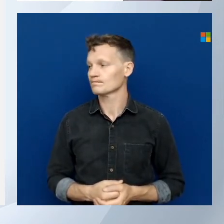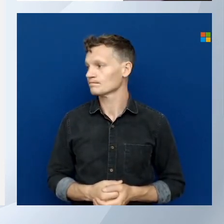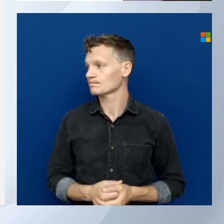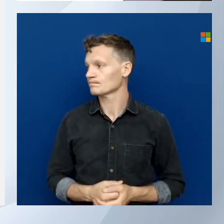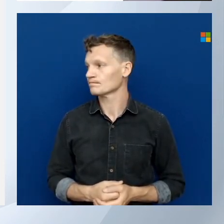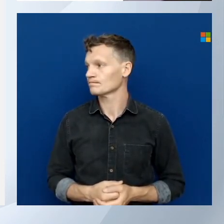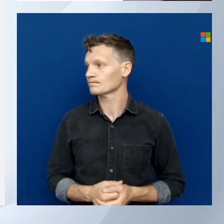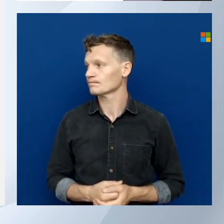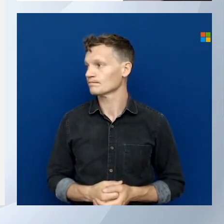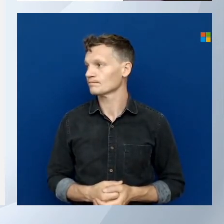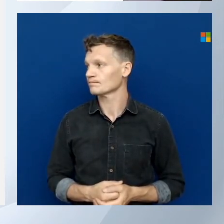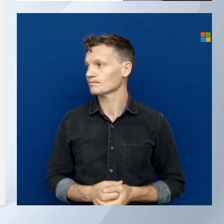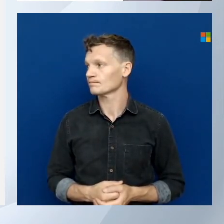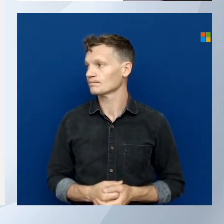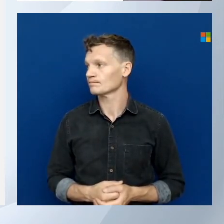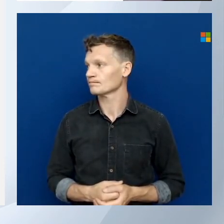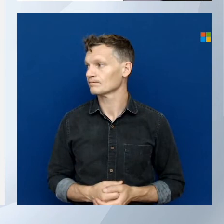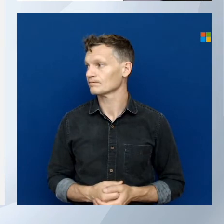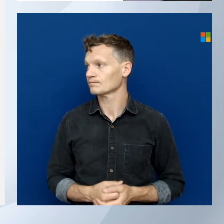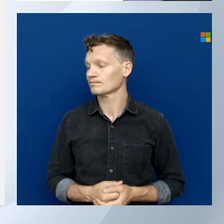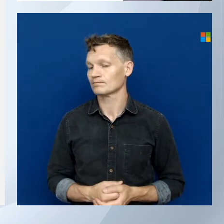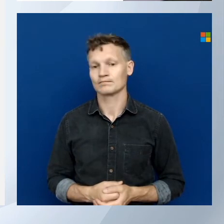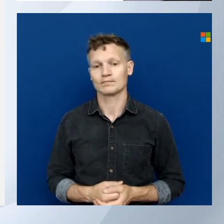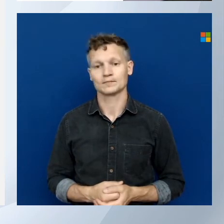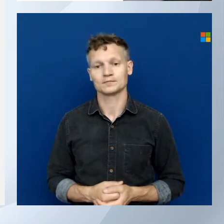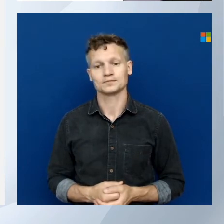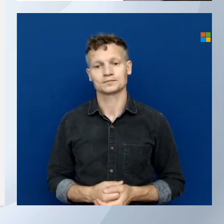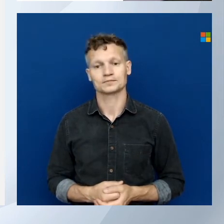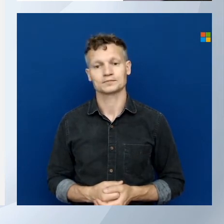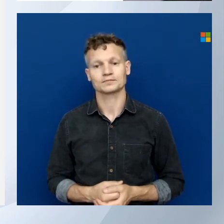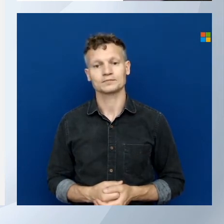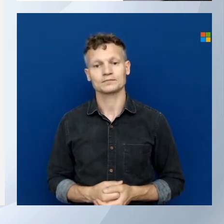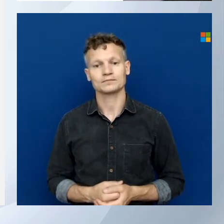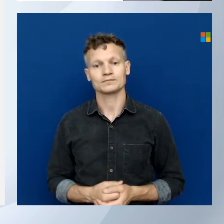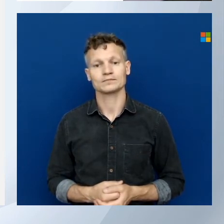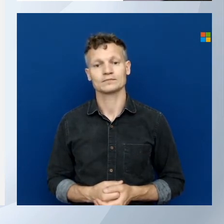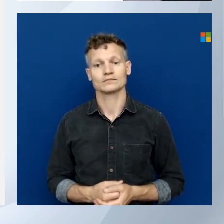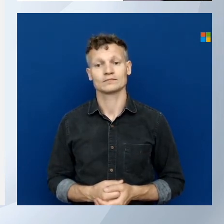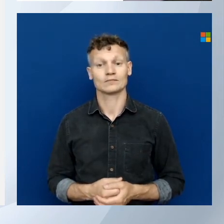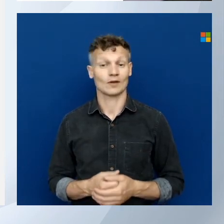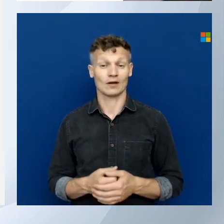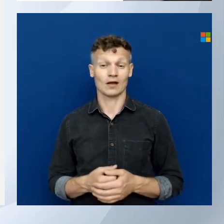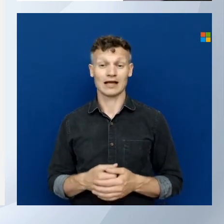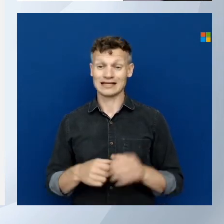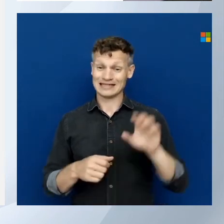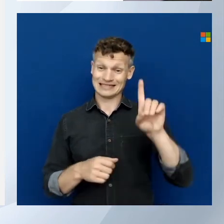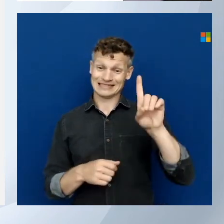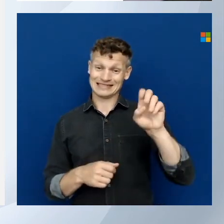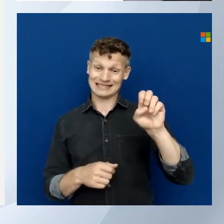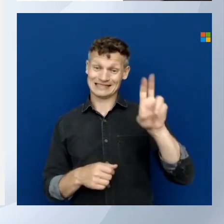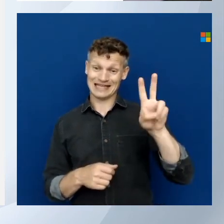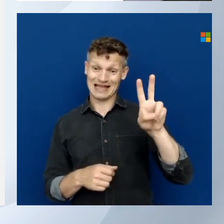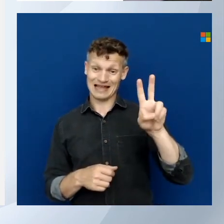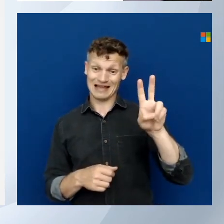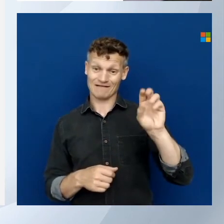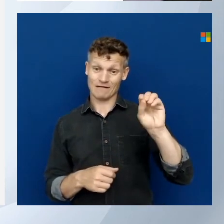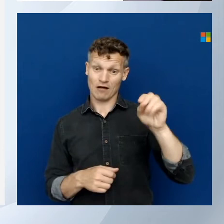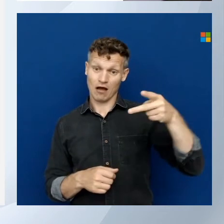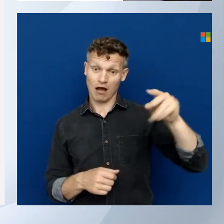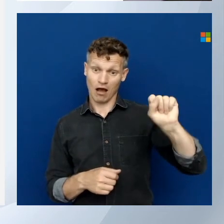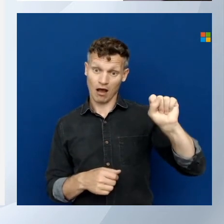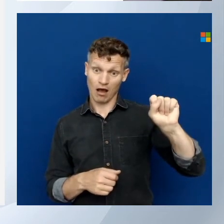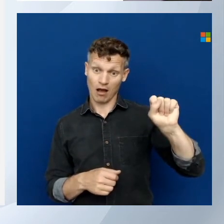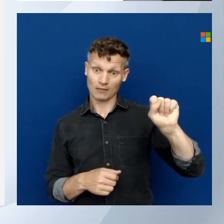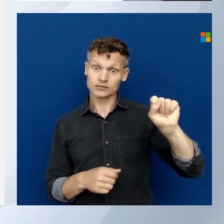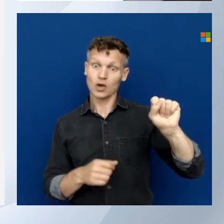And the cool part is you can keep track of process within Azure DevOps. So I do not actually have to switch to